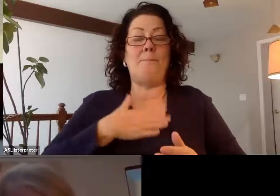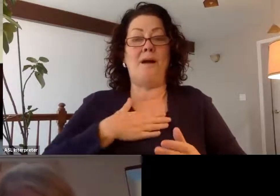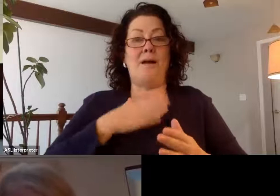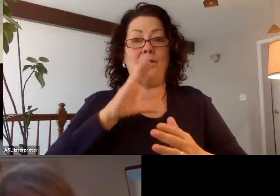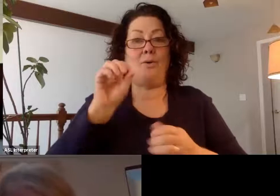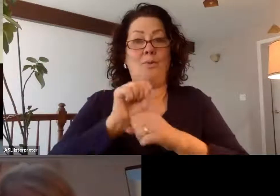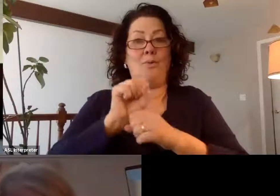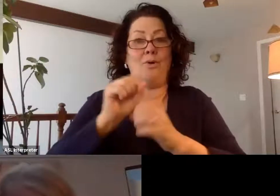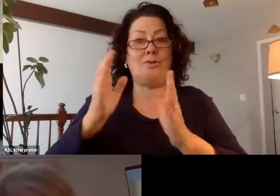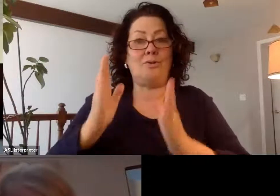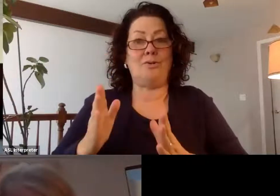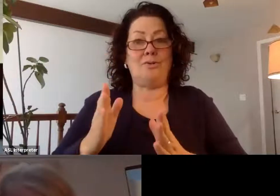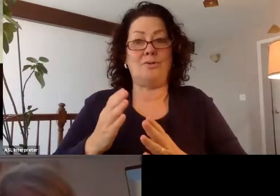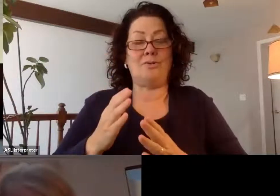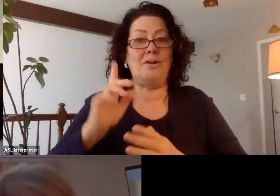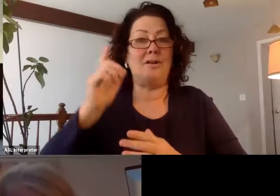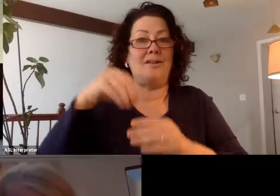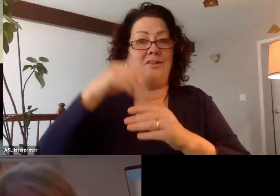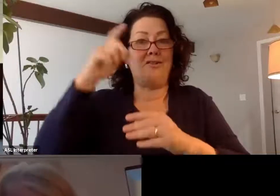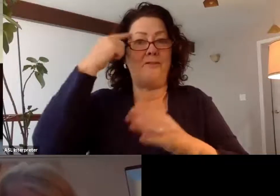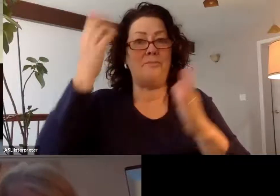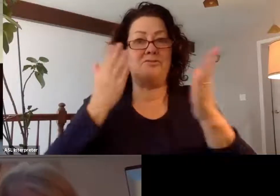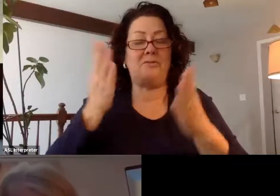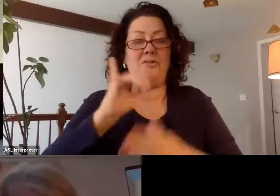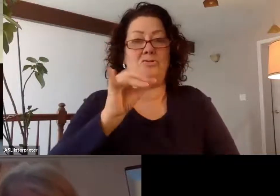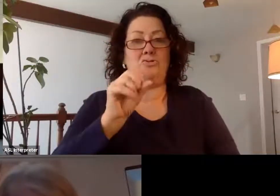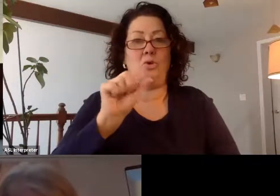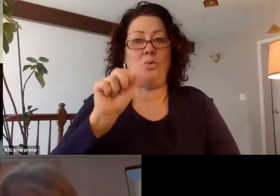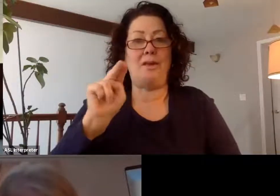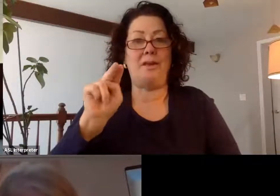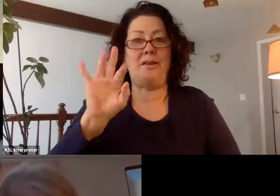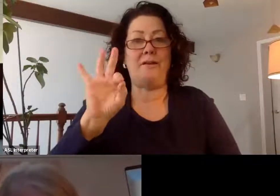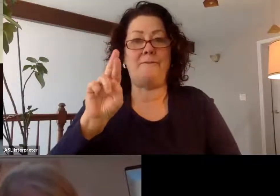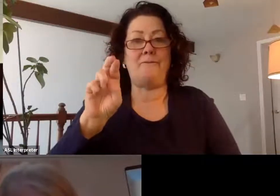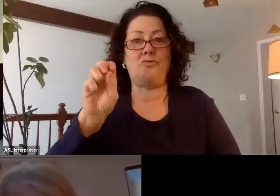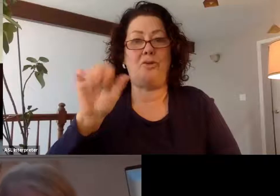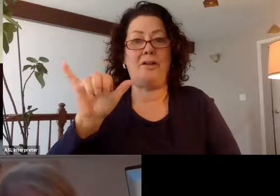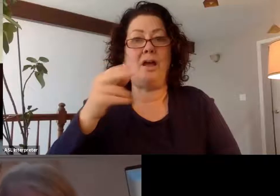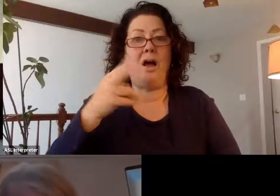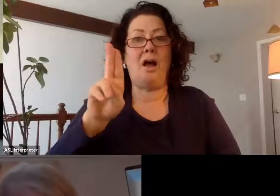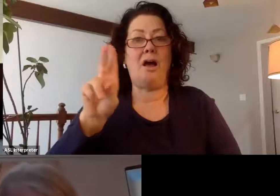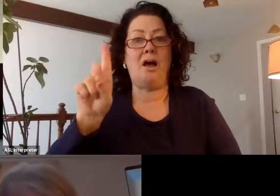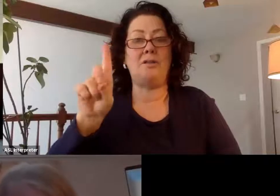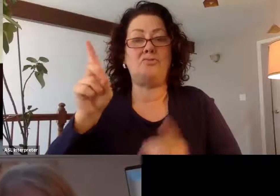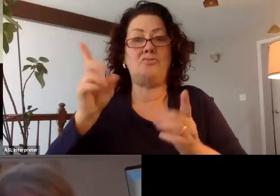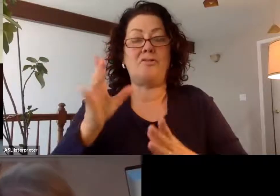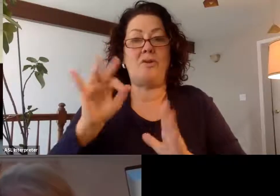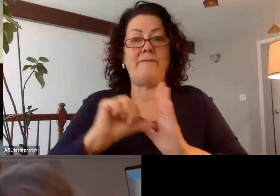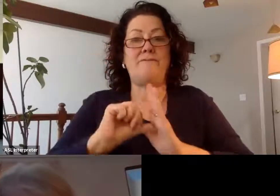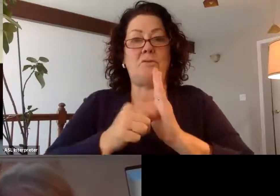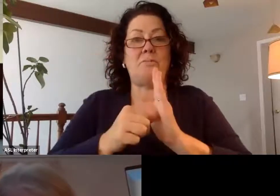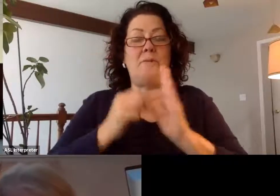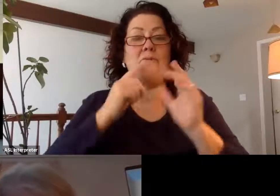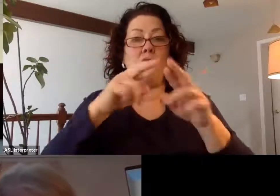colleague in government service, Joanne Frey, who is the HUD Director of Enforcement for Region 2,